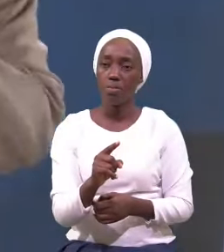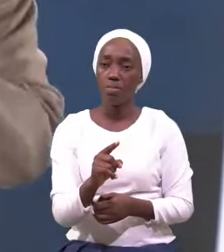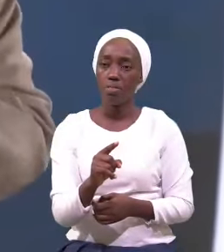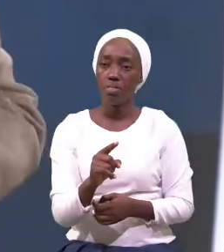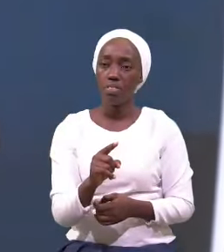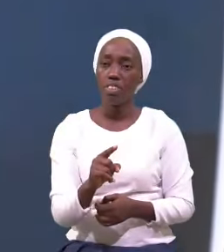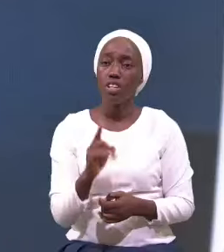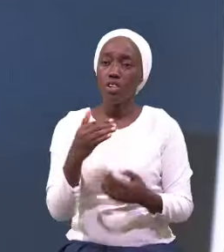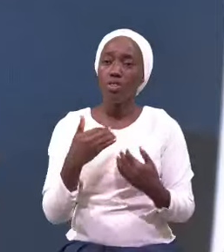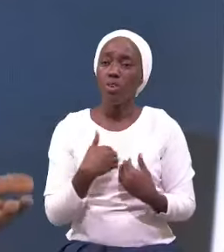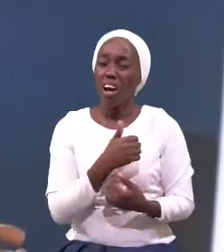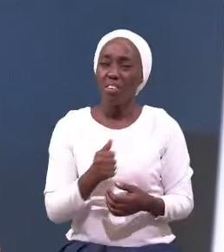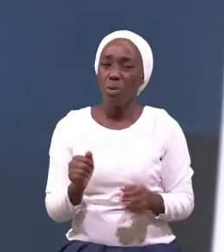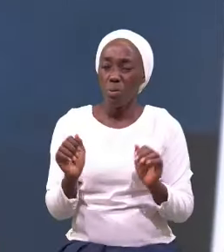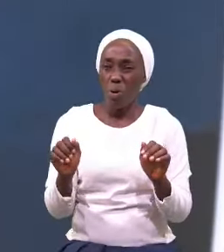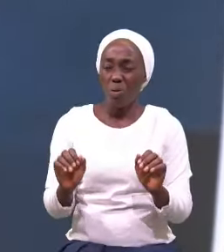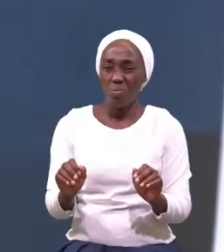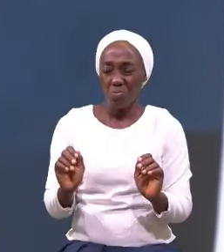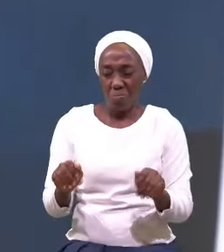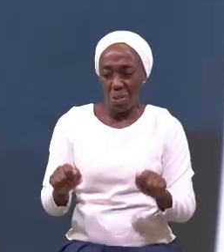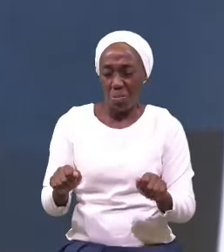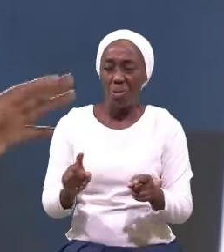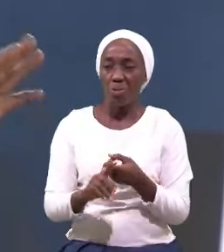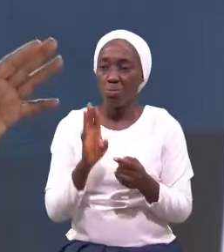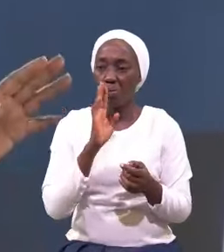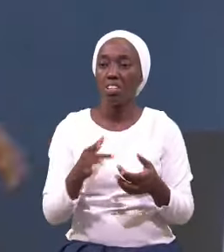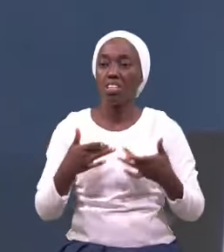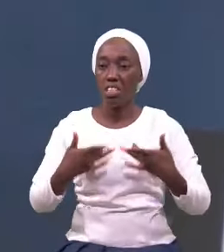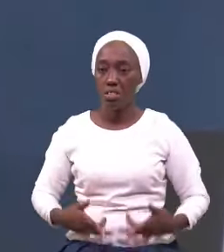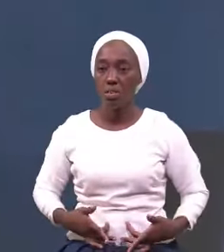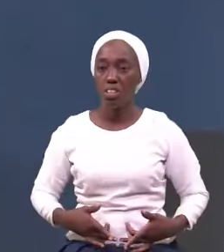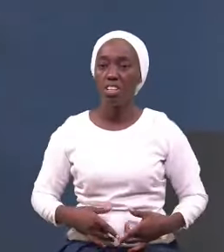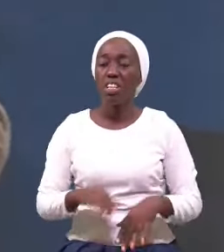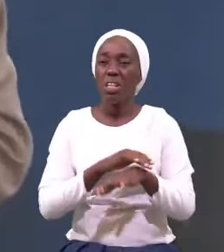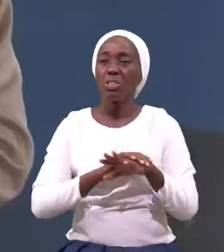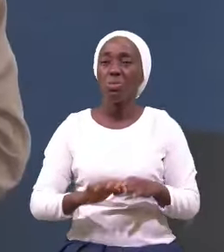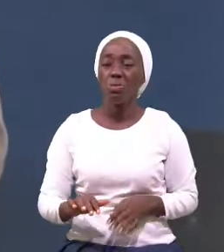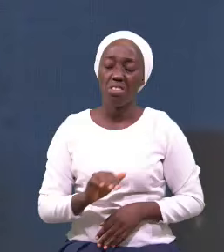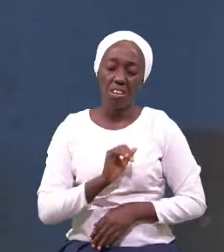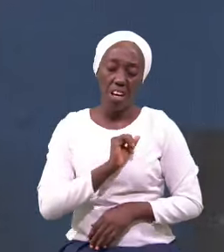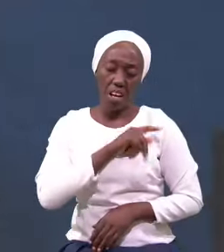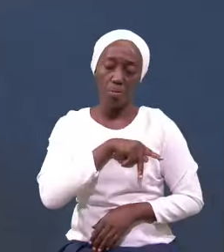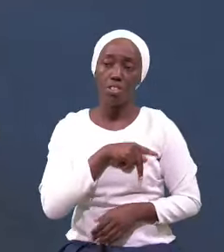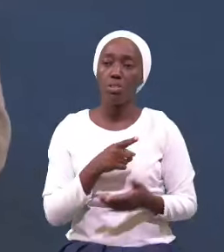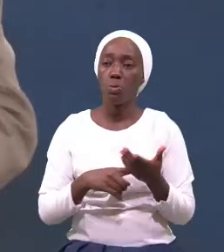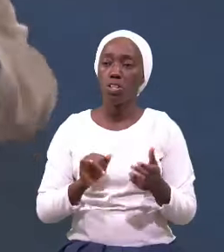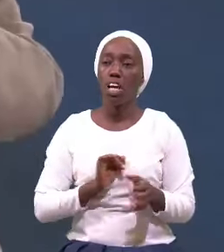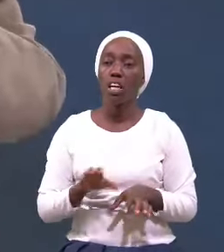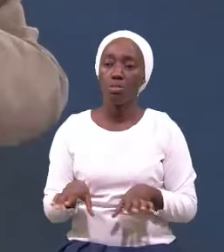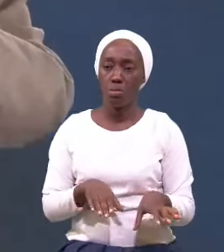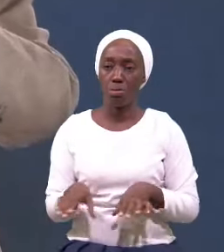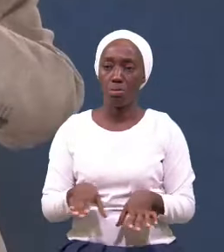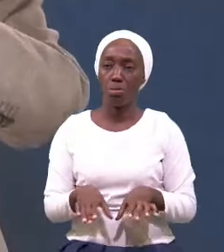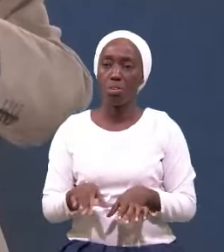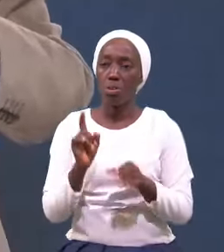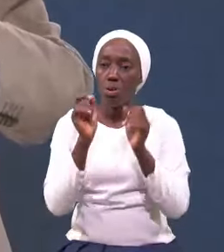You have the tendency to be discouraged. They don't appreciate what I do. You wake